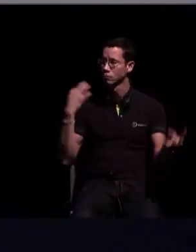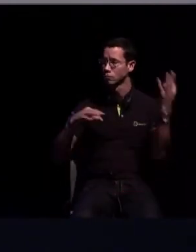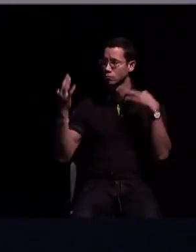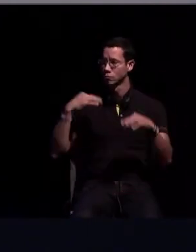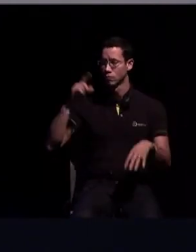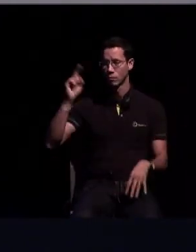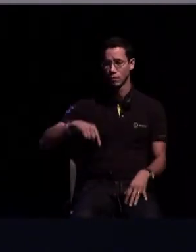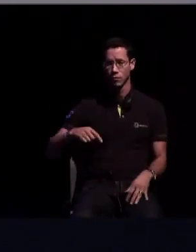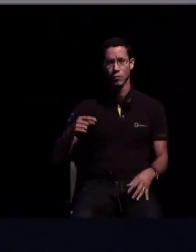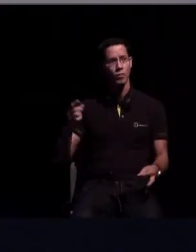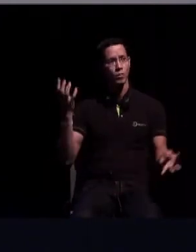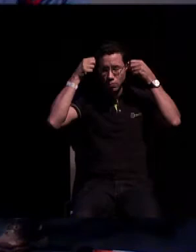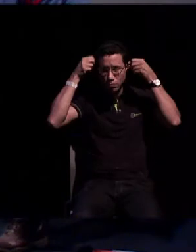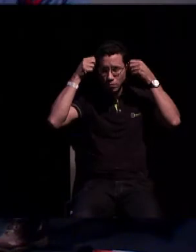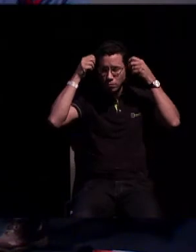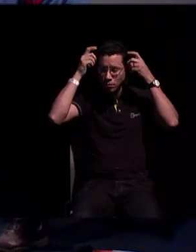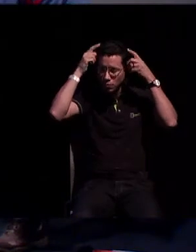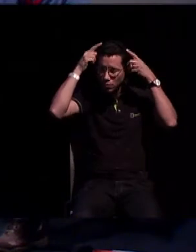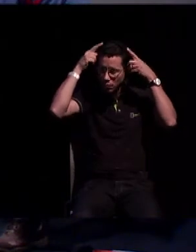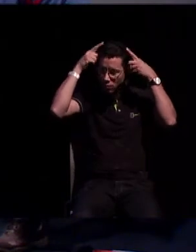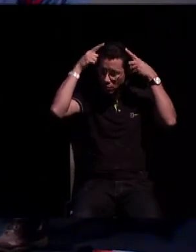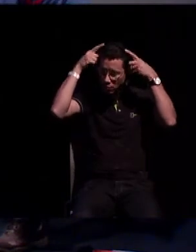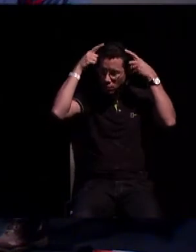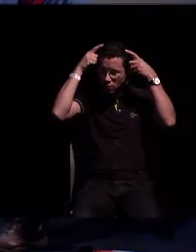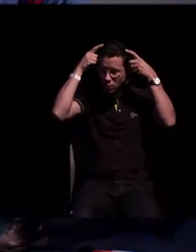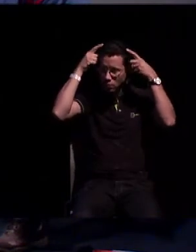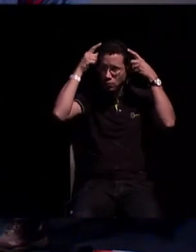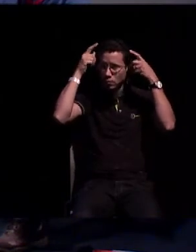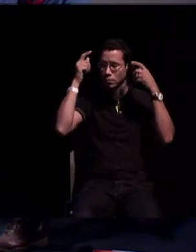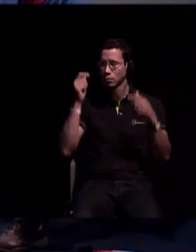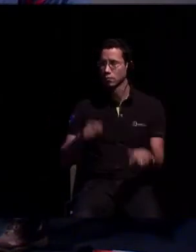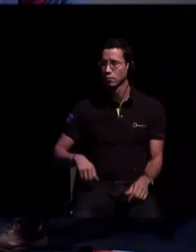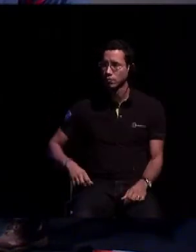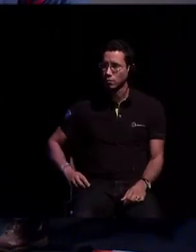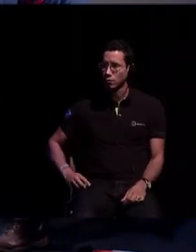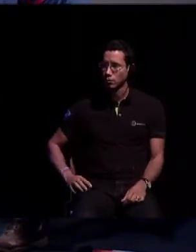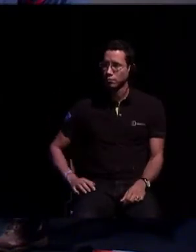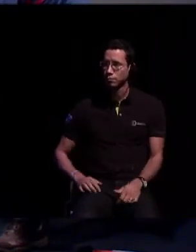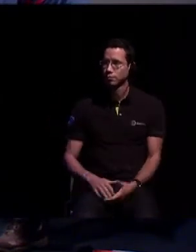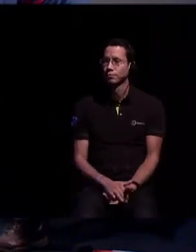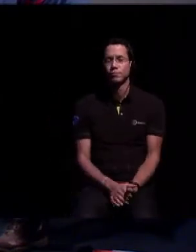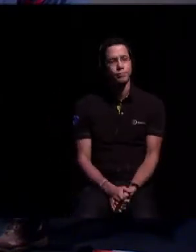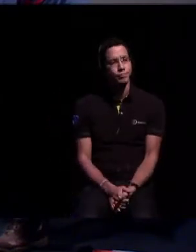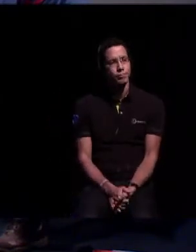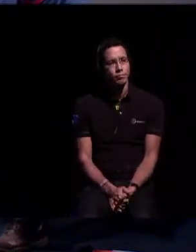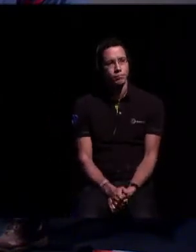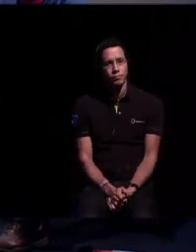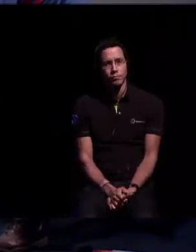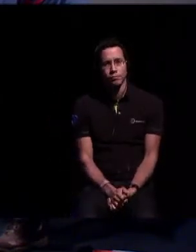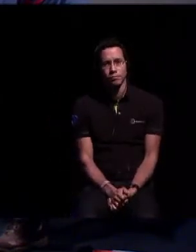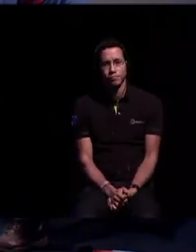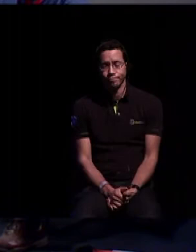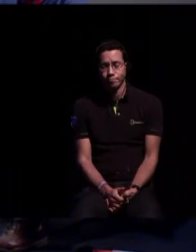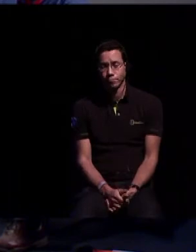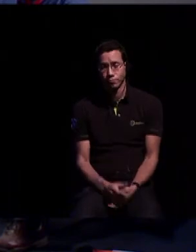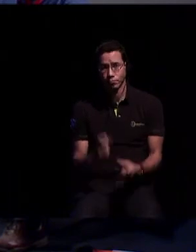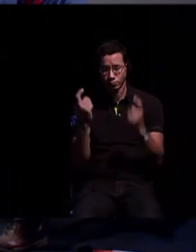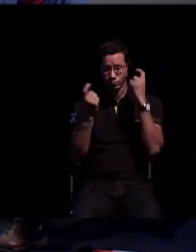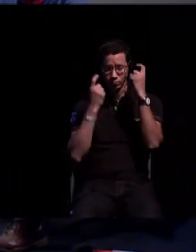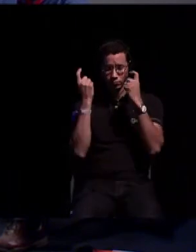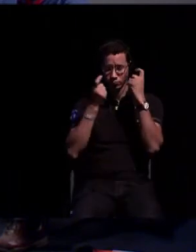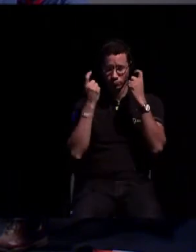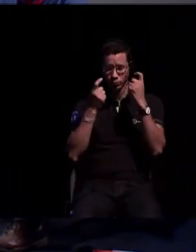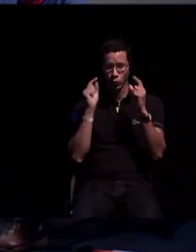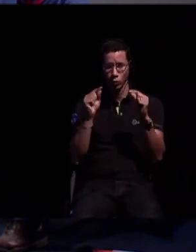del turismo masivo. Thank you. I am concerned about the environmental limits that